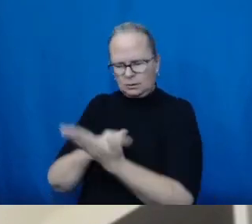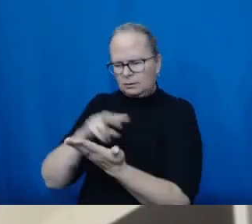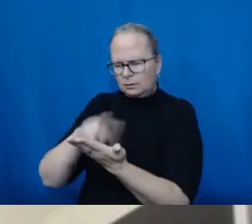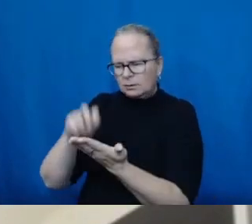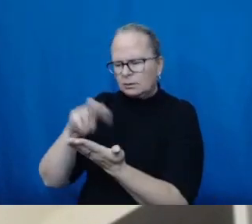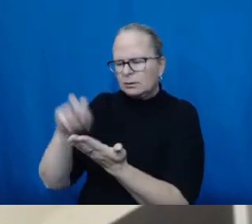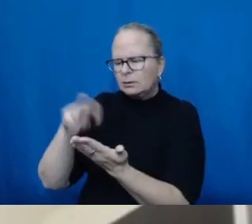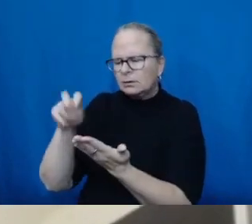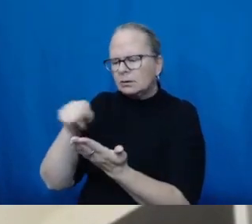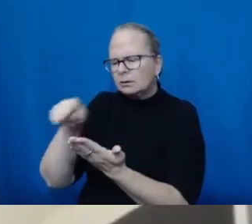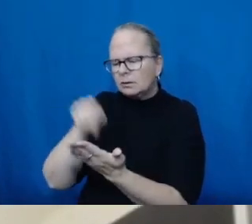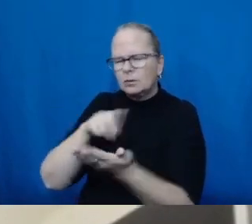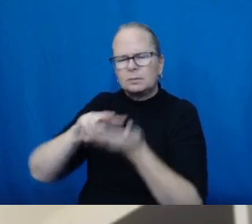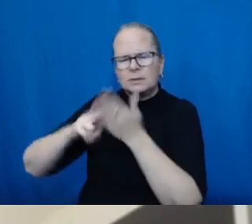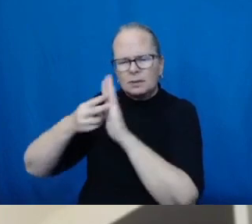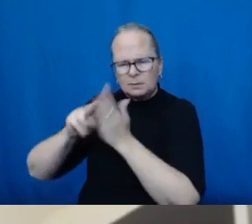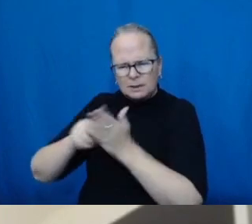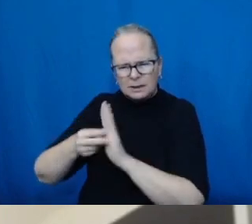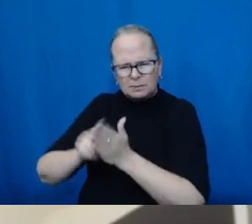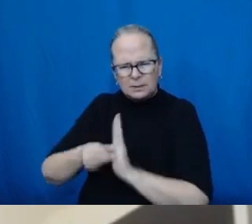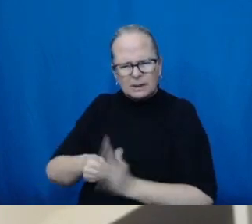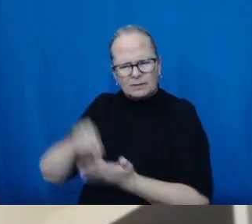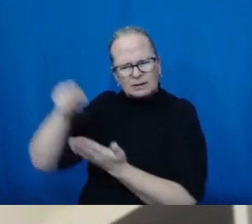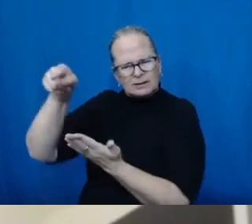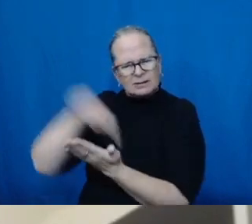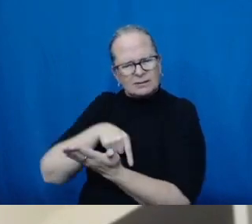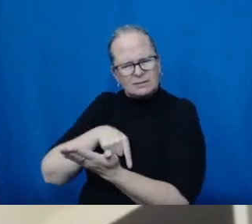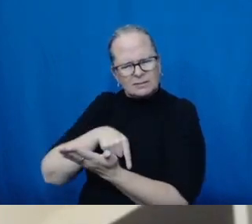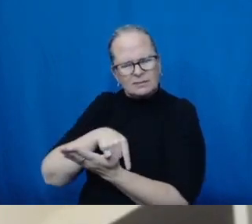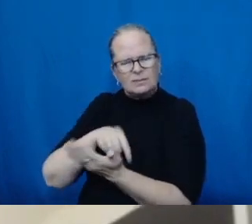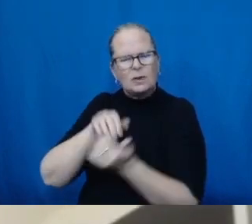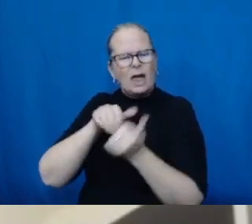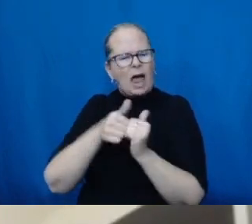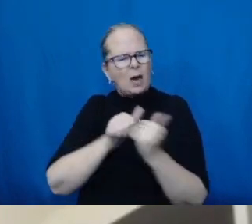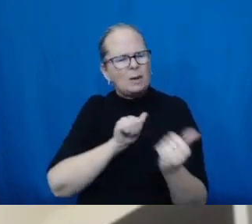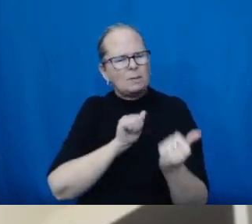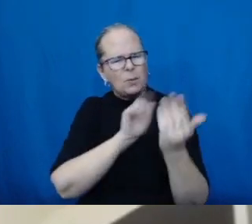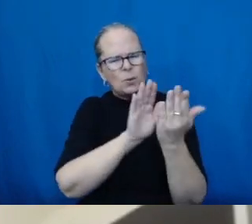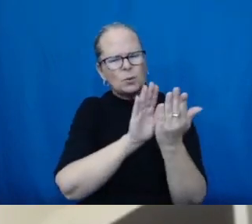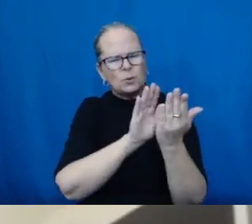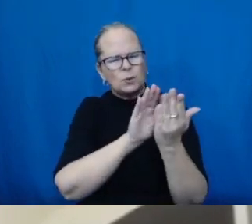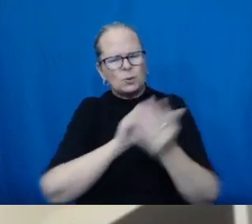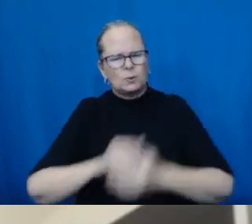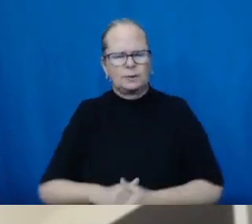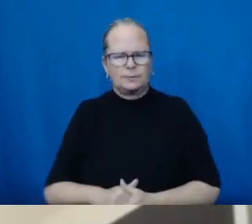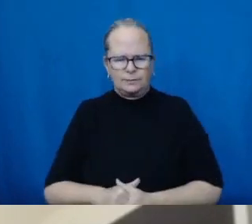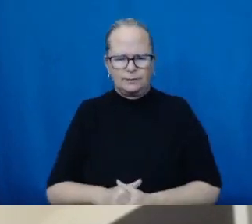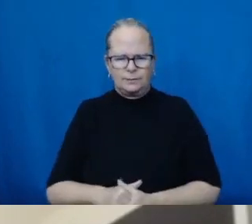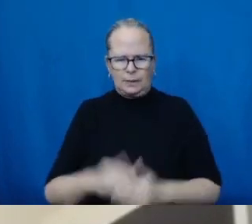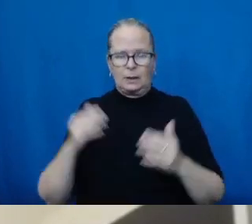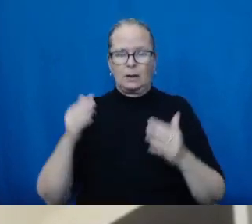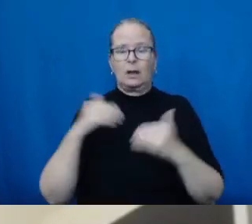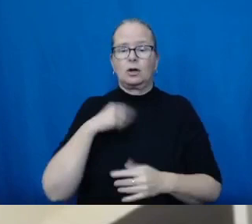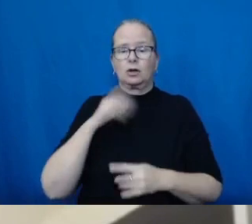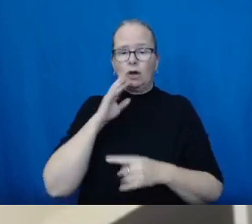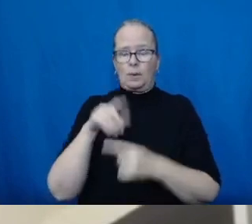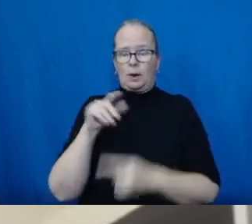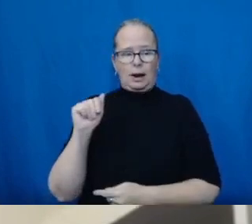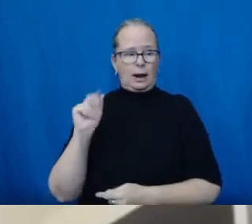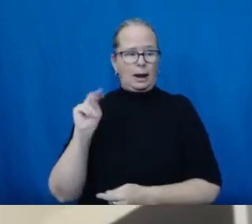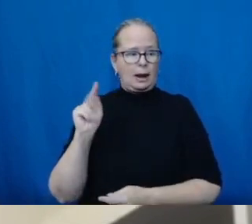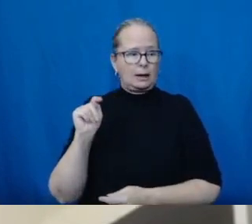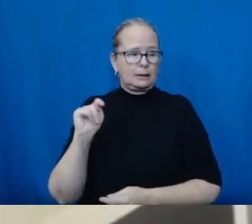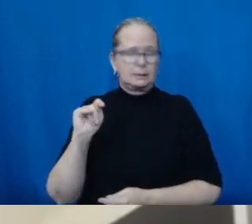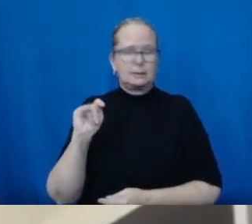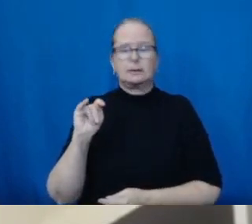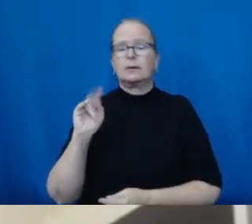of the things that we're seeing with anti-vaxxers, with vaccine misinformation, with so much of this, is that a very